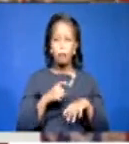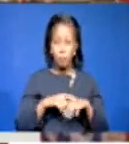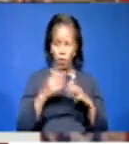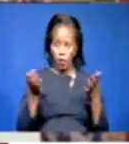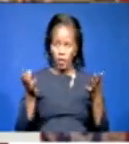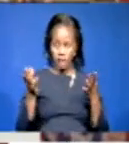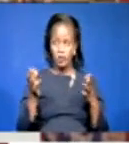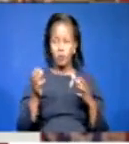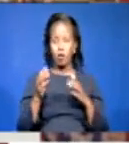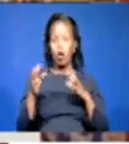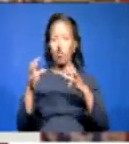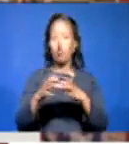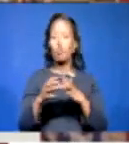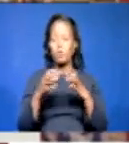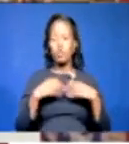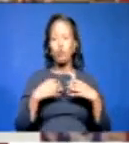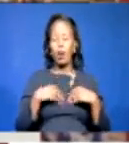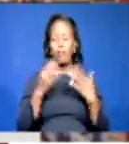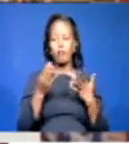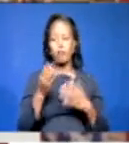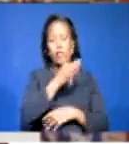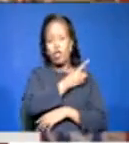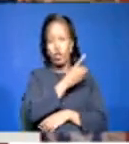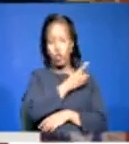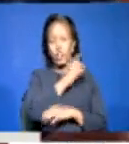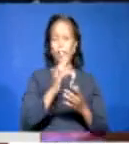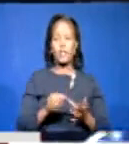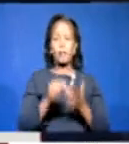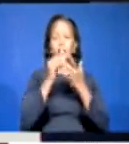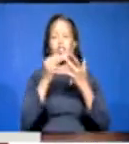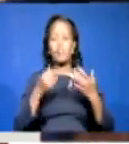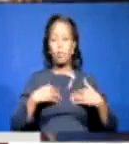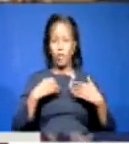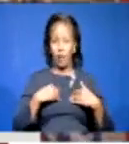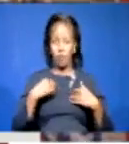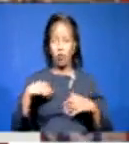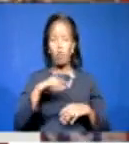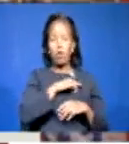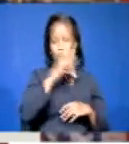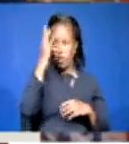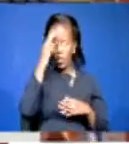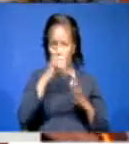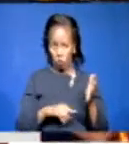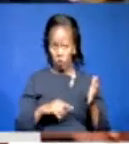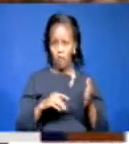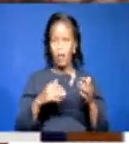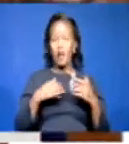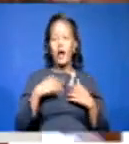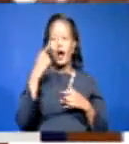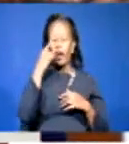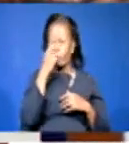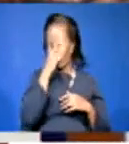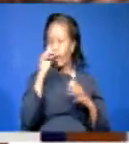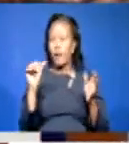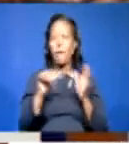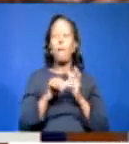the team of the specialists and the doctors we have, we've realized that there's an eye problem. Like glaucoma. There's a